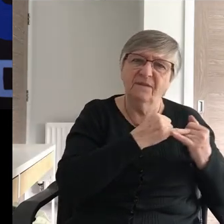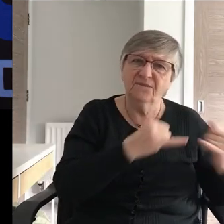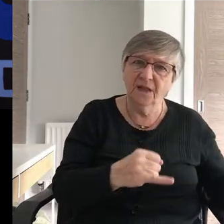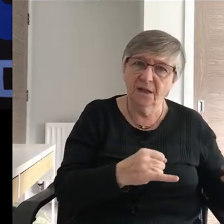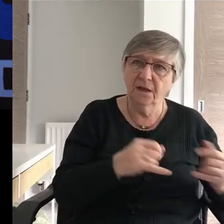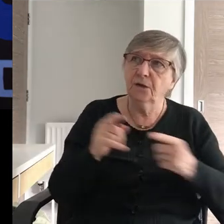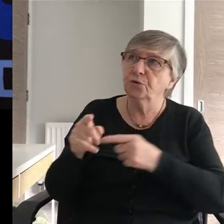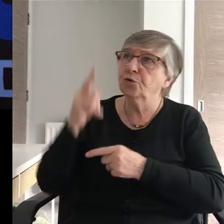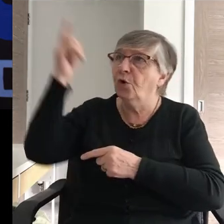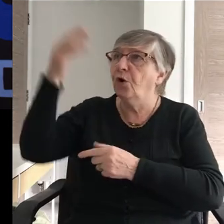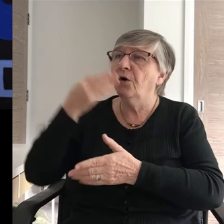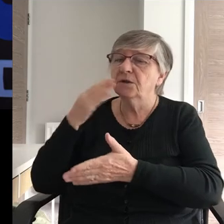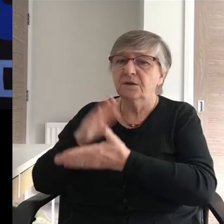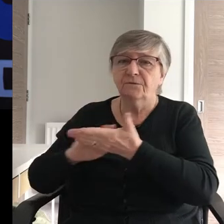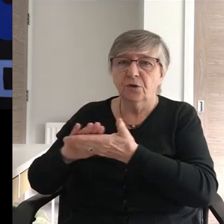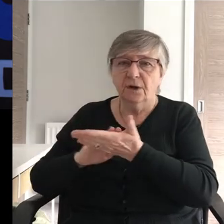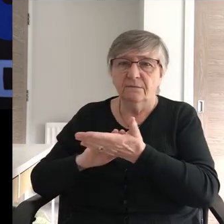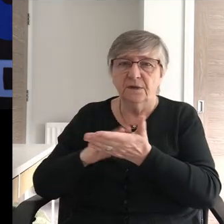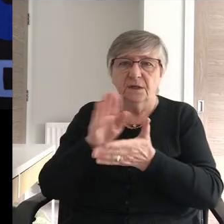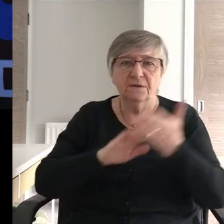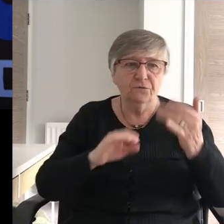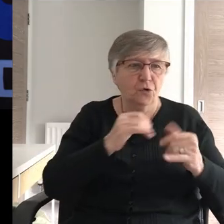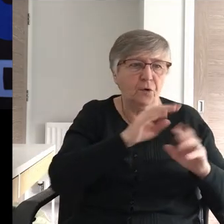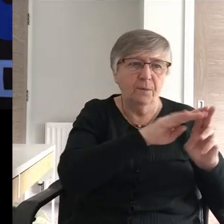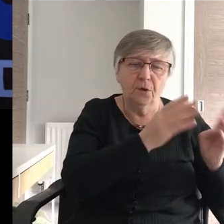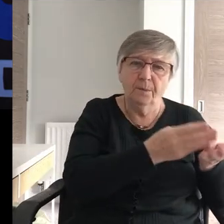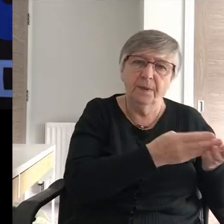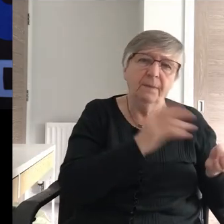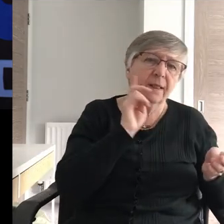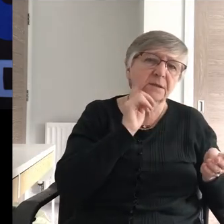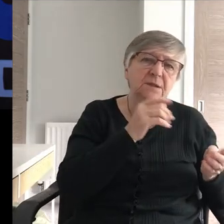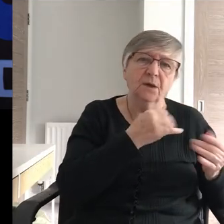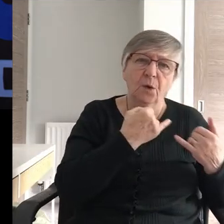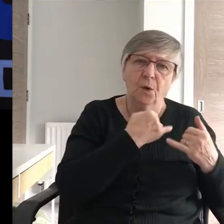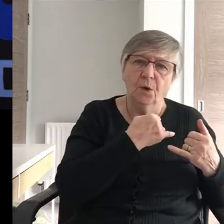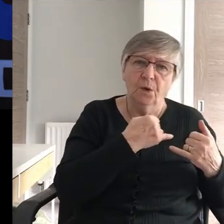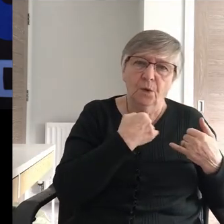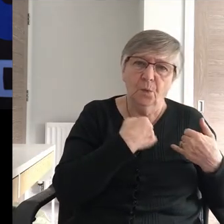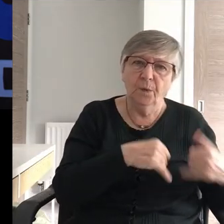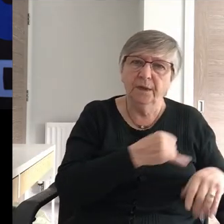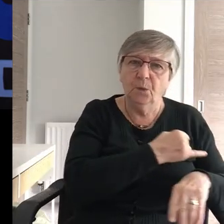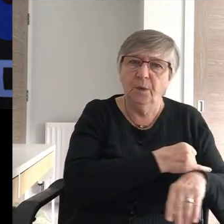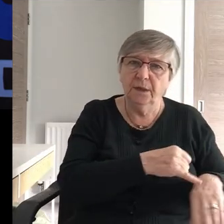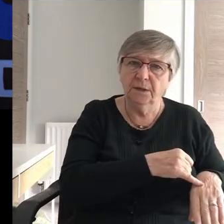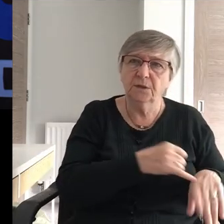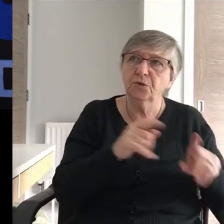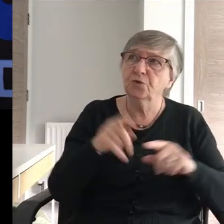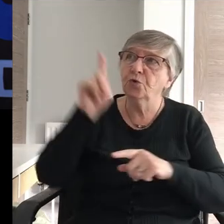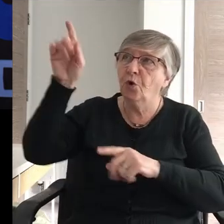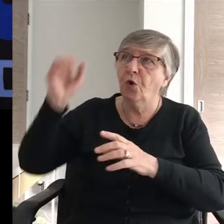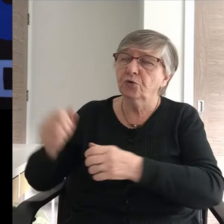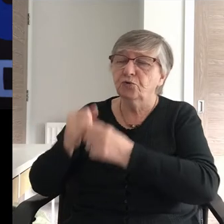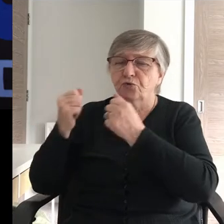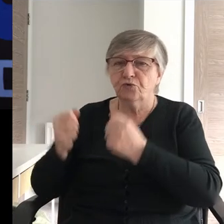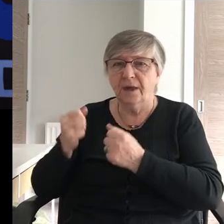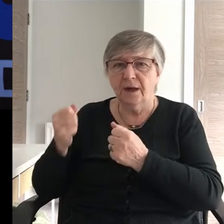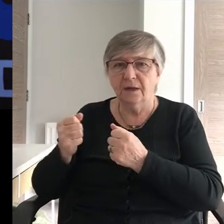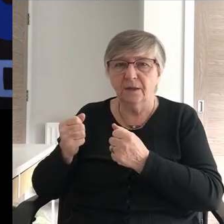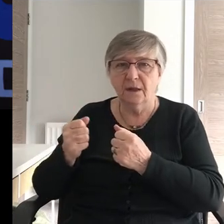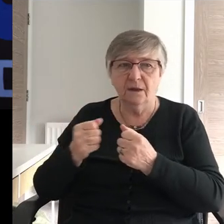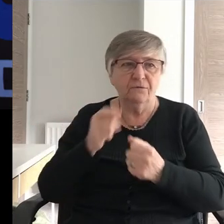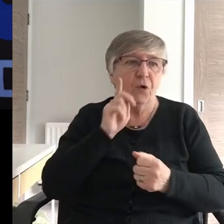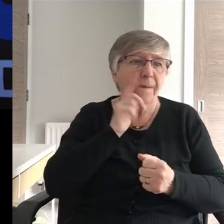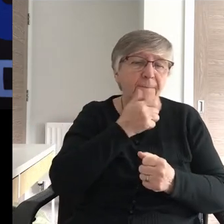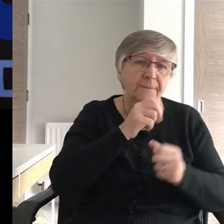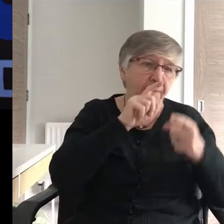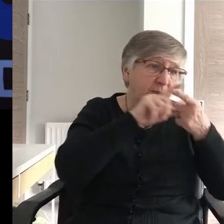of God, from human weakness to the strength of God, from human focus